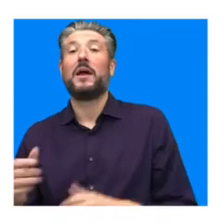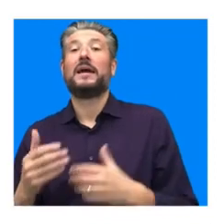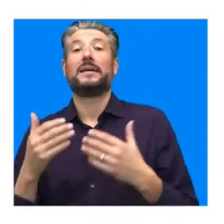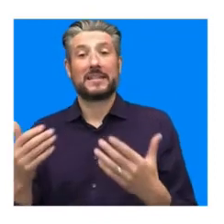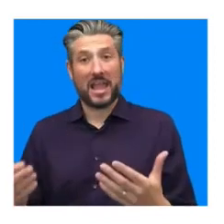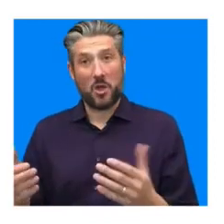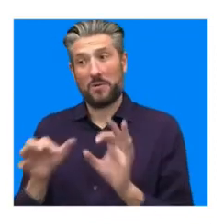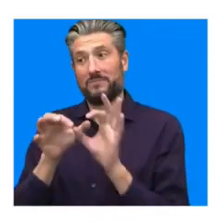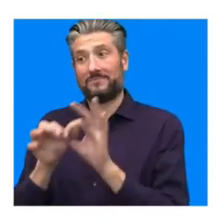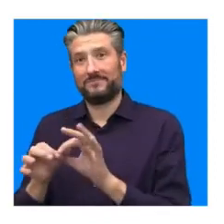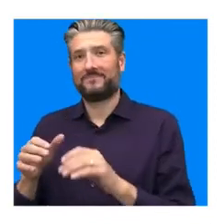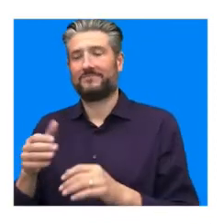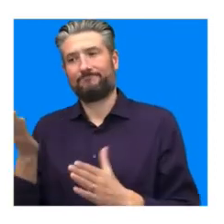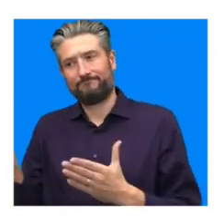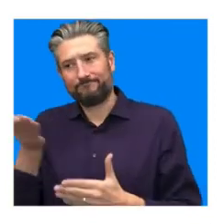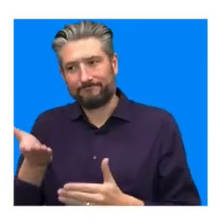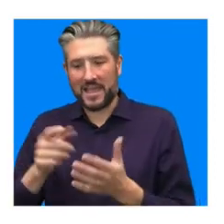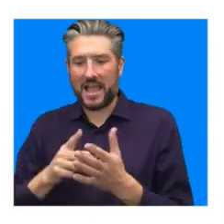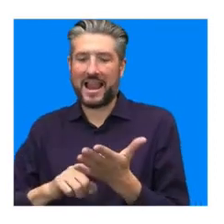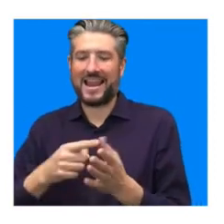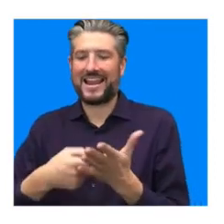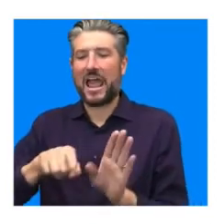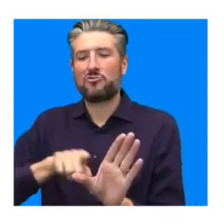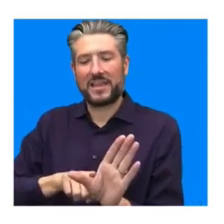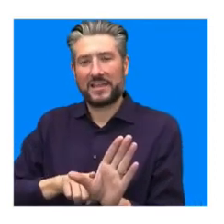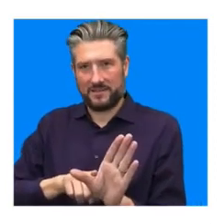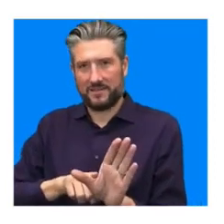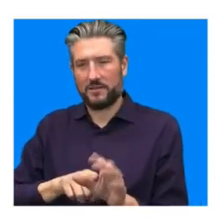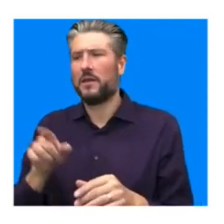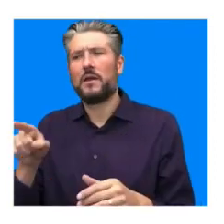Larry. Larry and his team at Verizon Media and Sharon